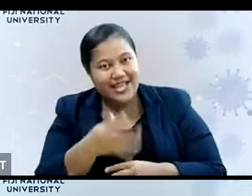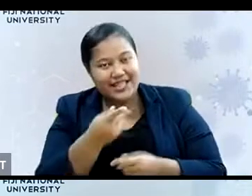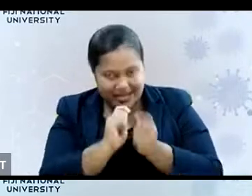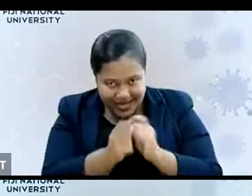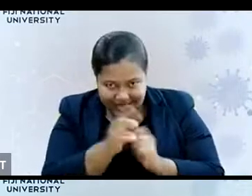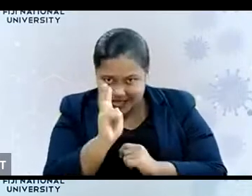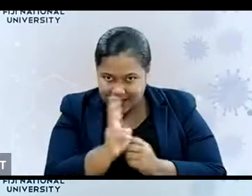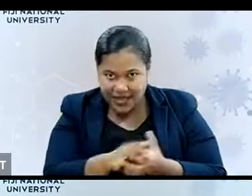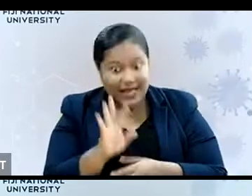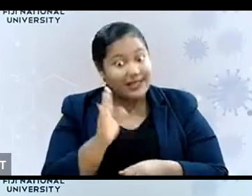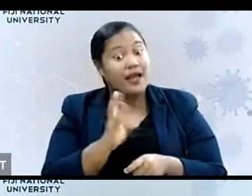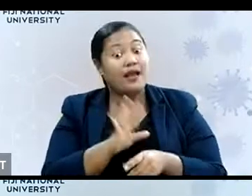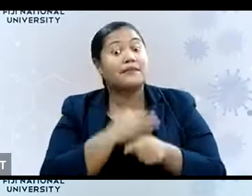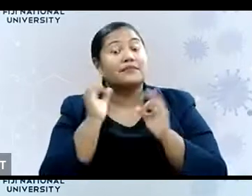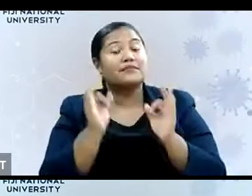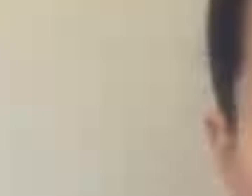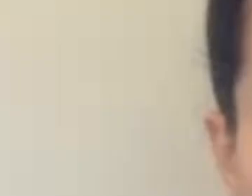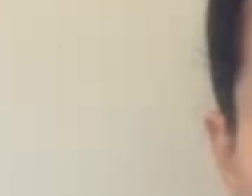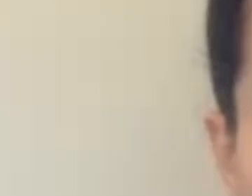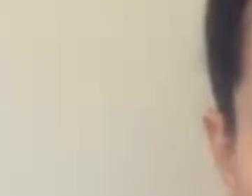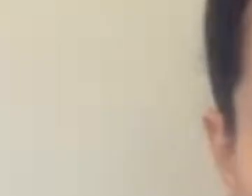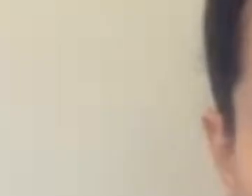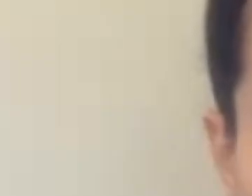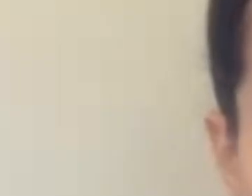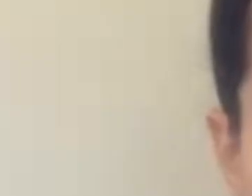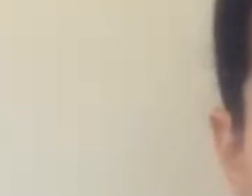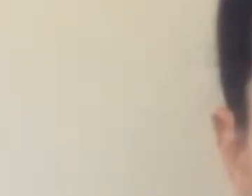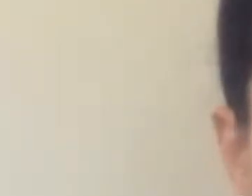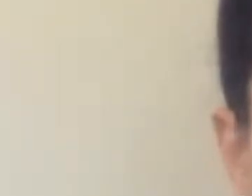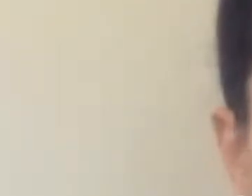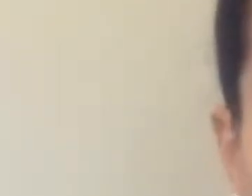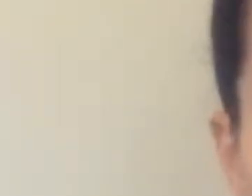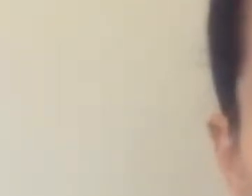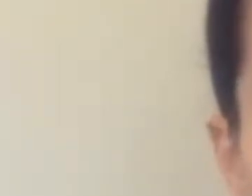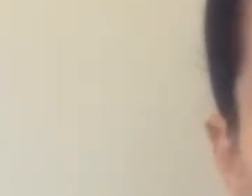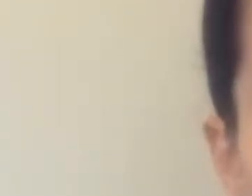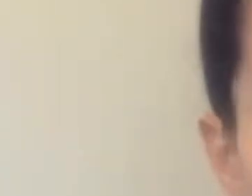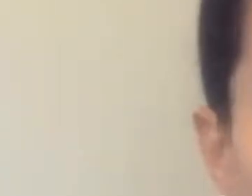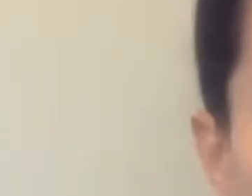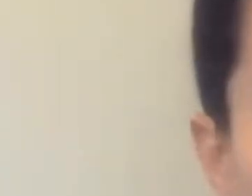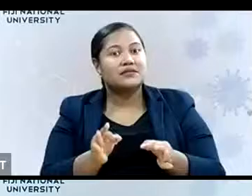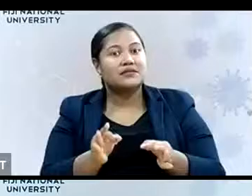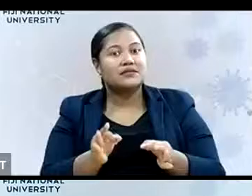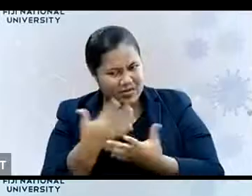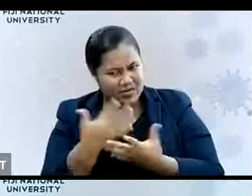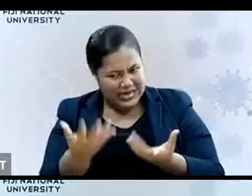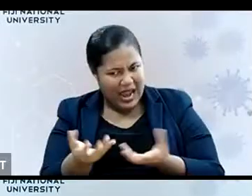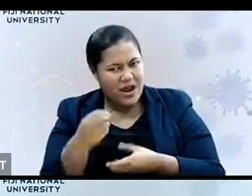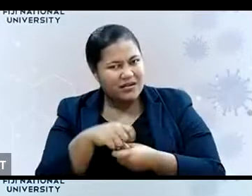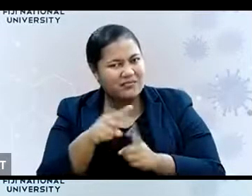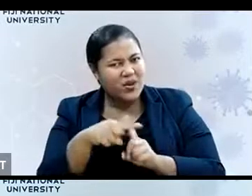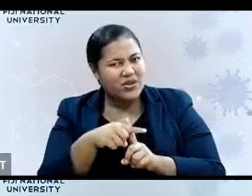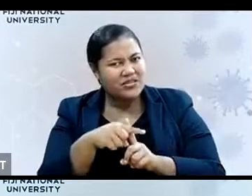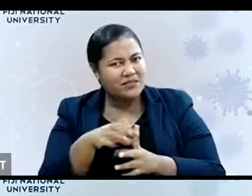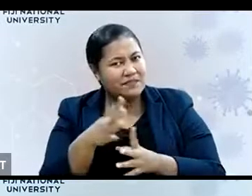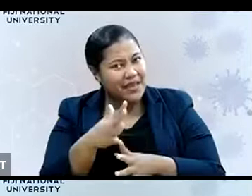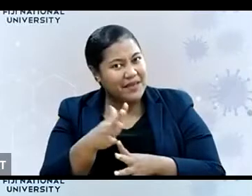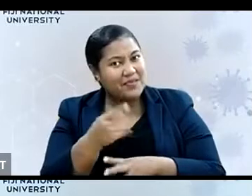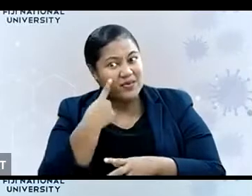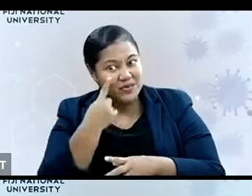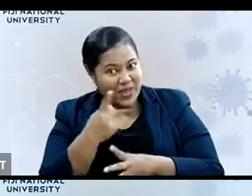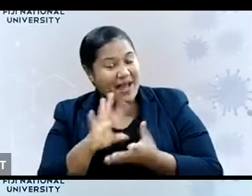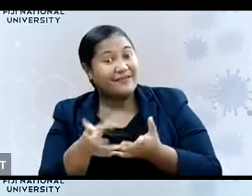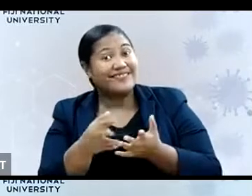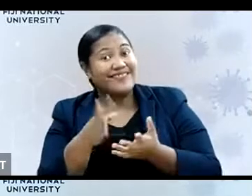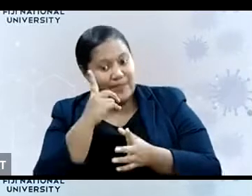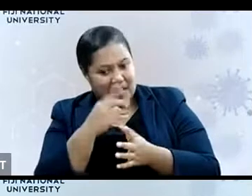then there's a decision made about whether that person actually can be counted as a case now, because it's likely that they might have had the disease